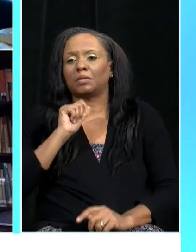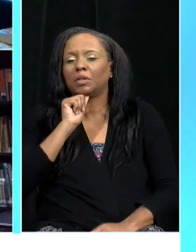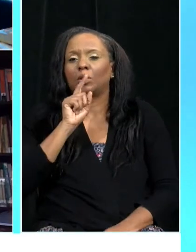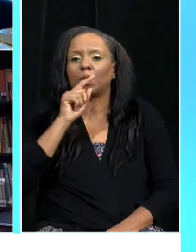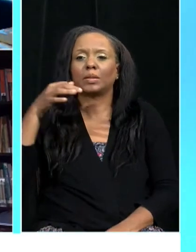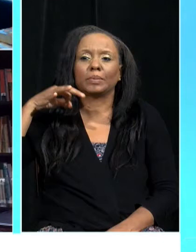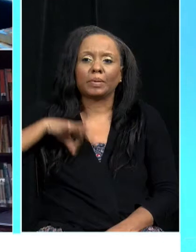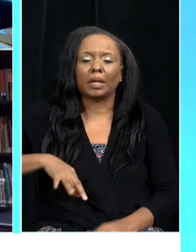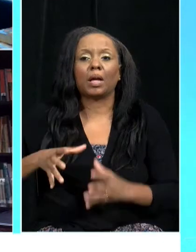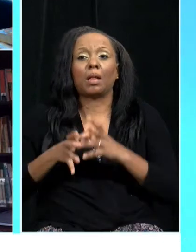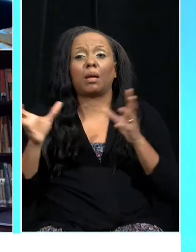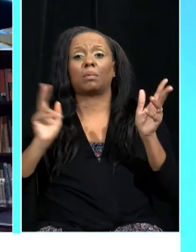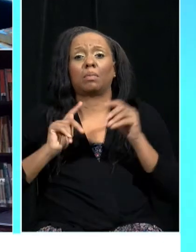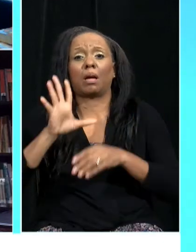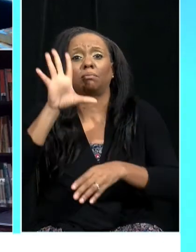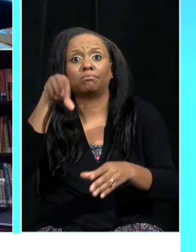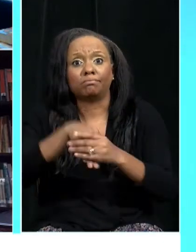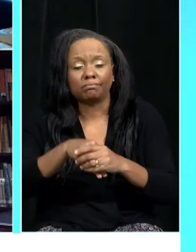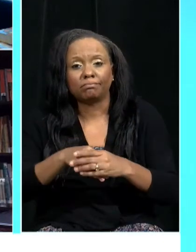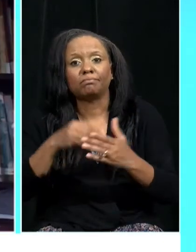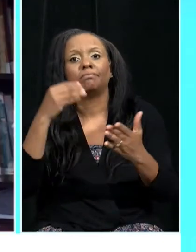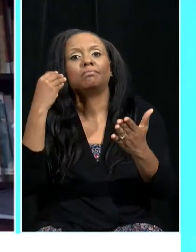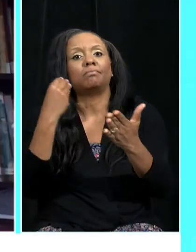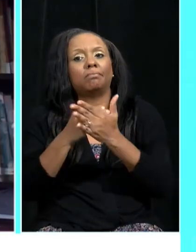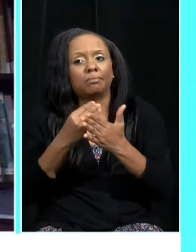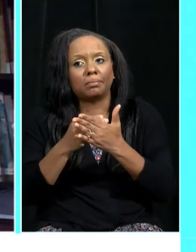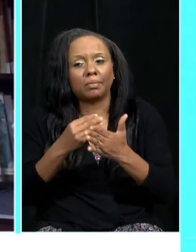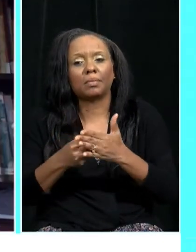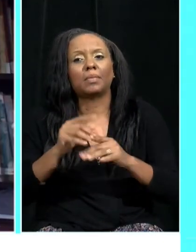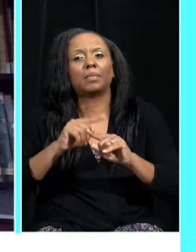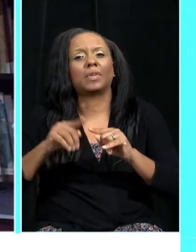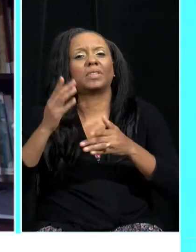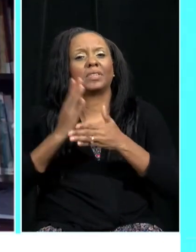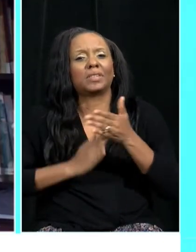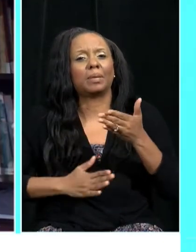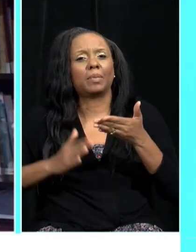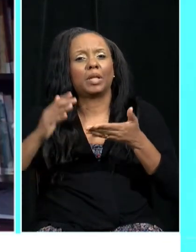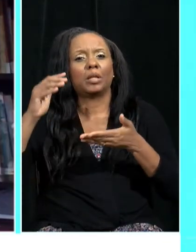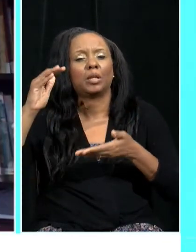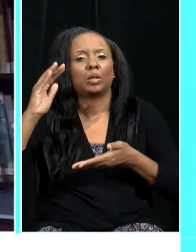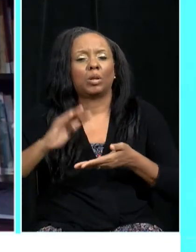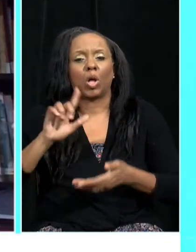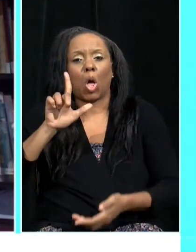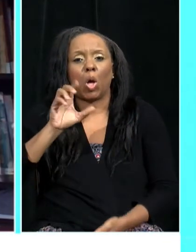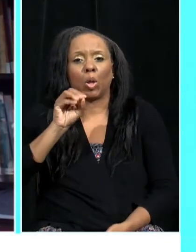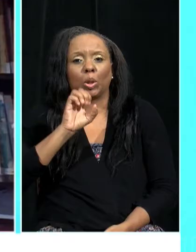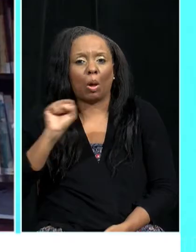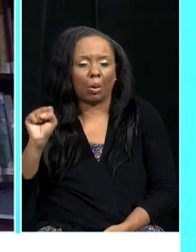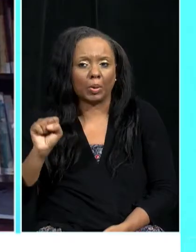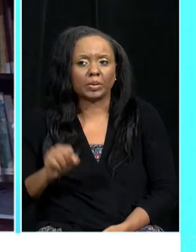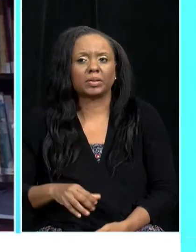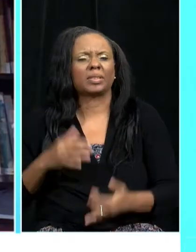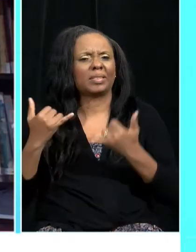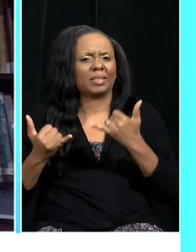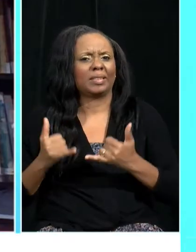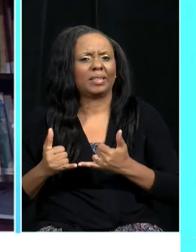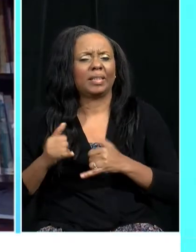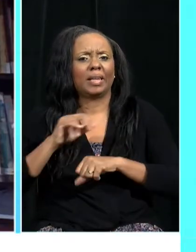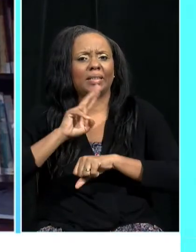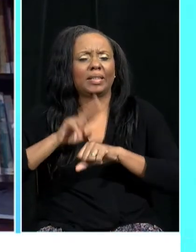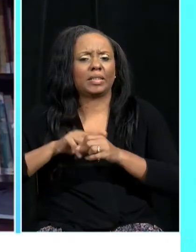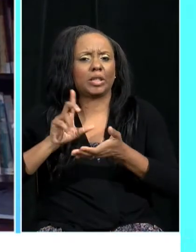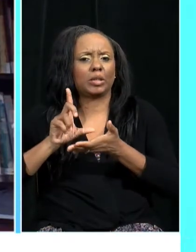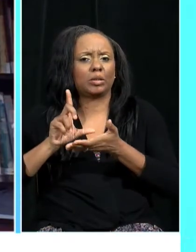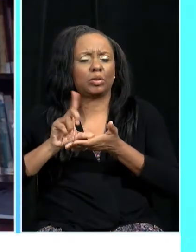invested in government paper. And I think the nation today is reporting a study from one of the young economists at the central